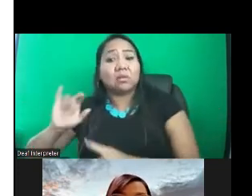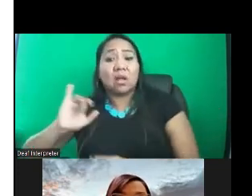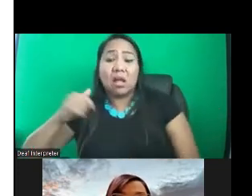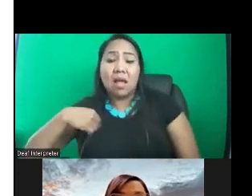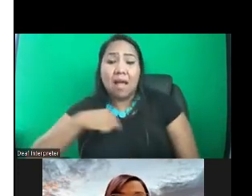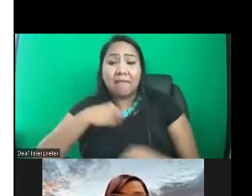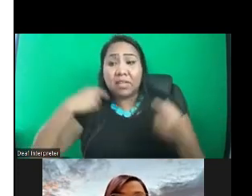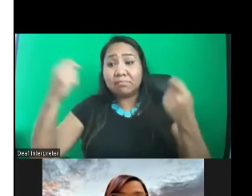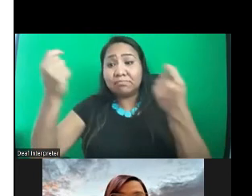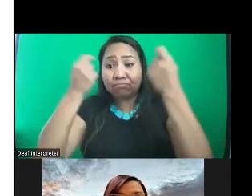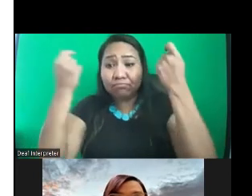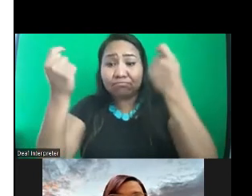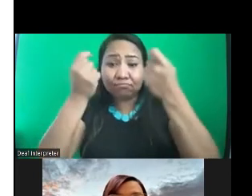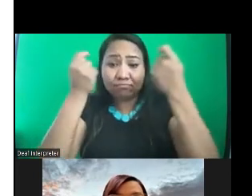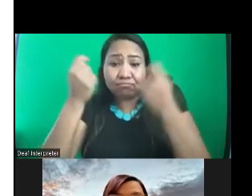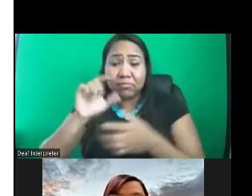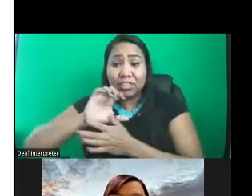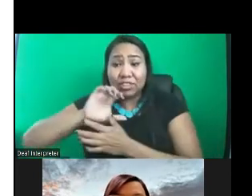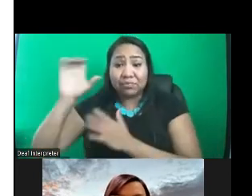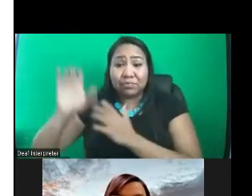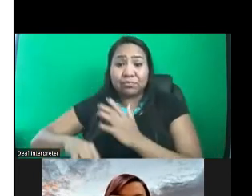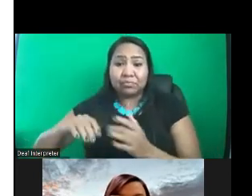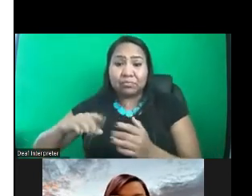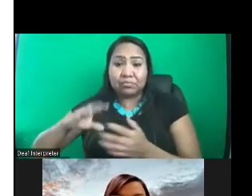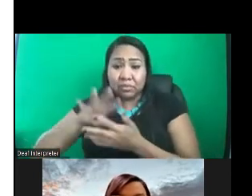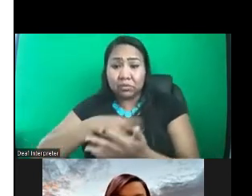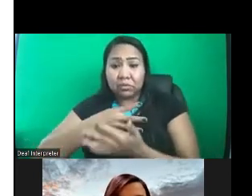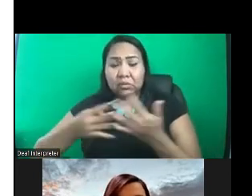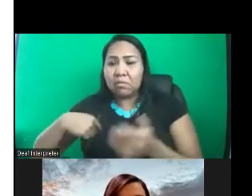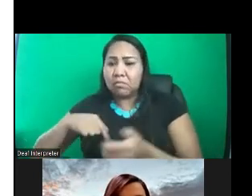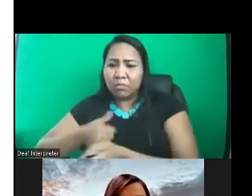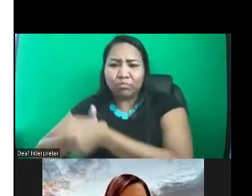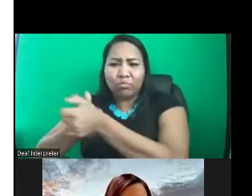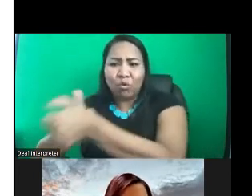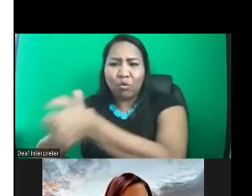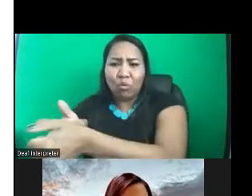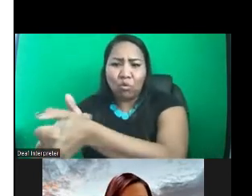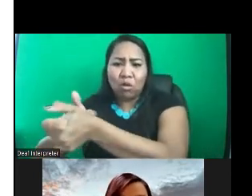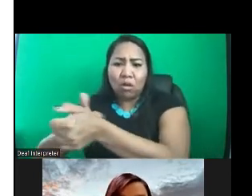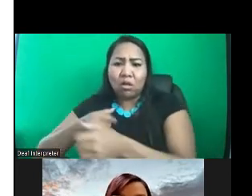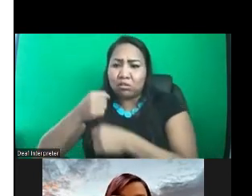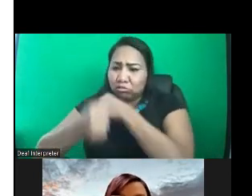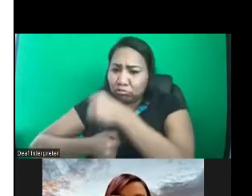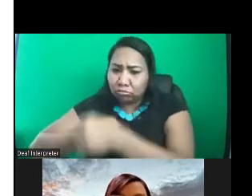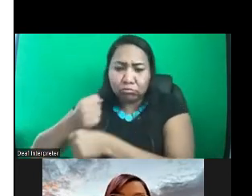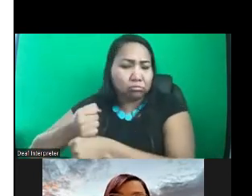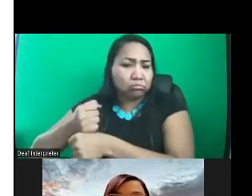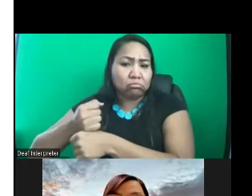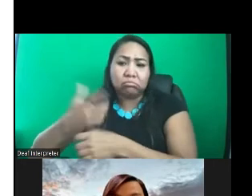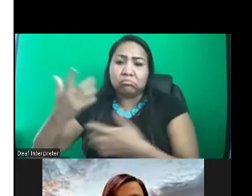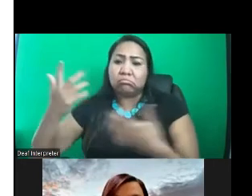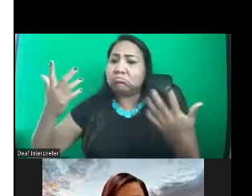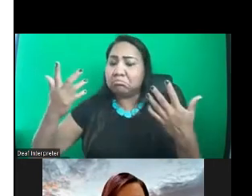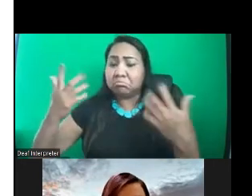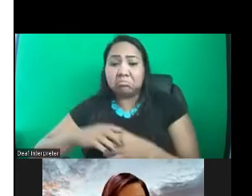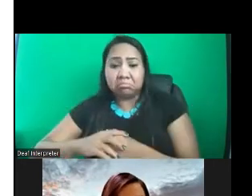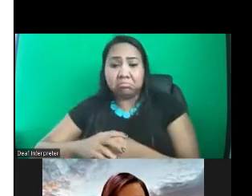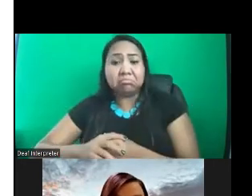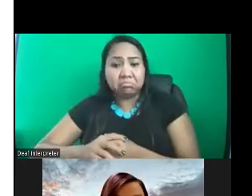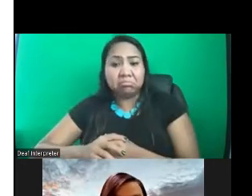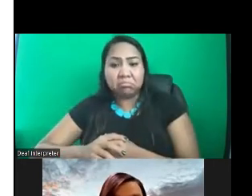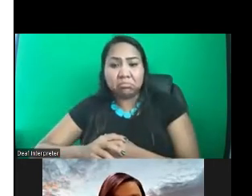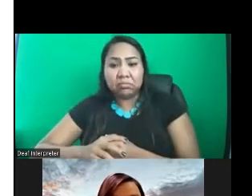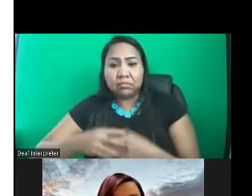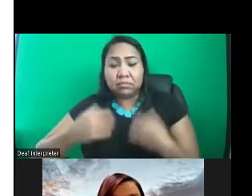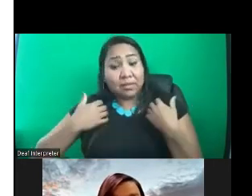The healthcare that our patients receive, that ceremonial and the traditional practices definitely have an impact